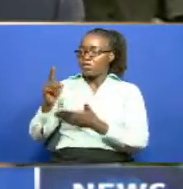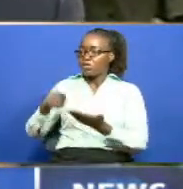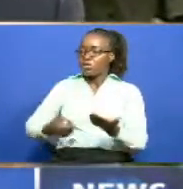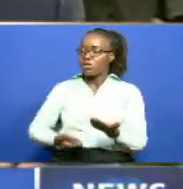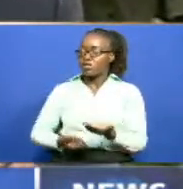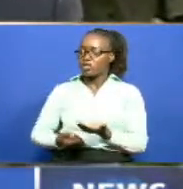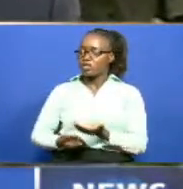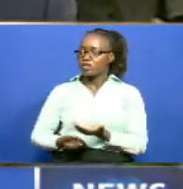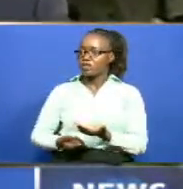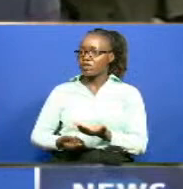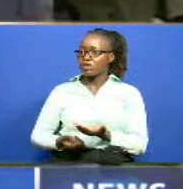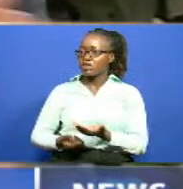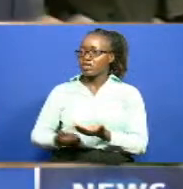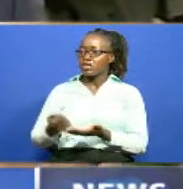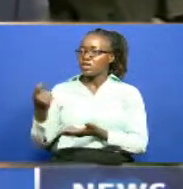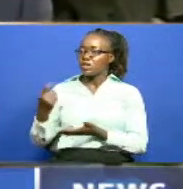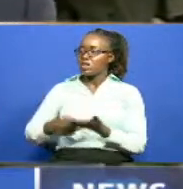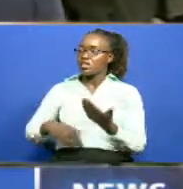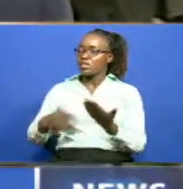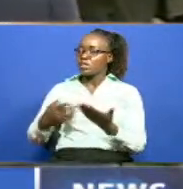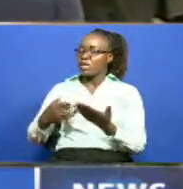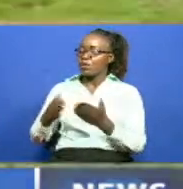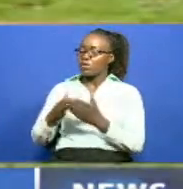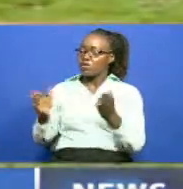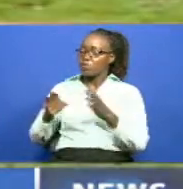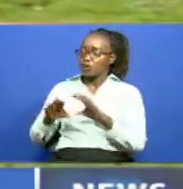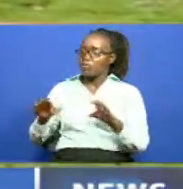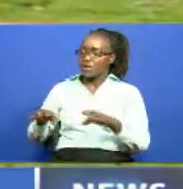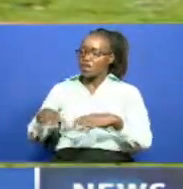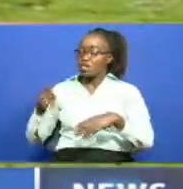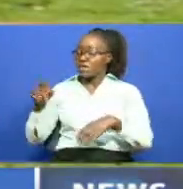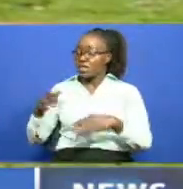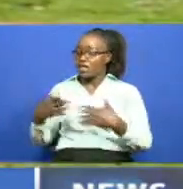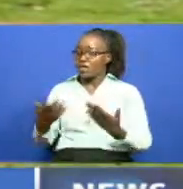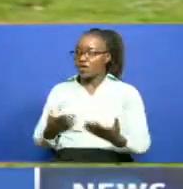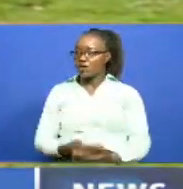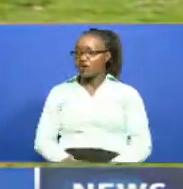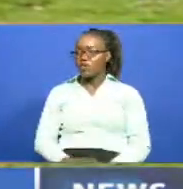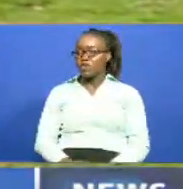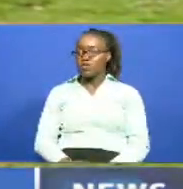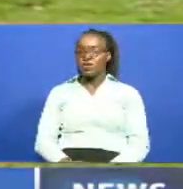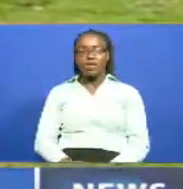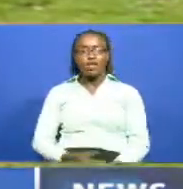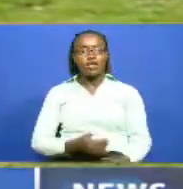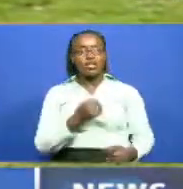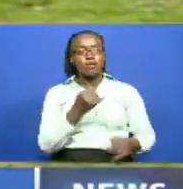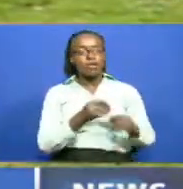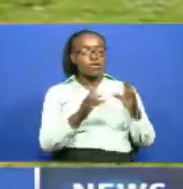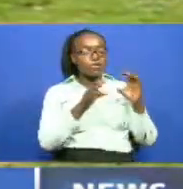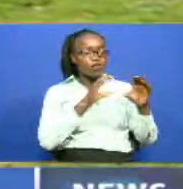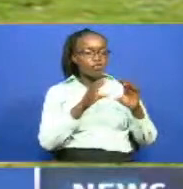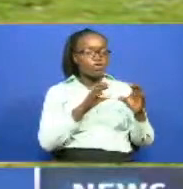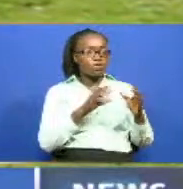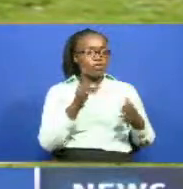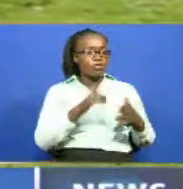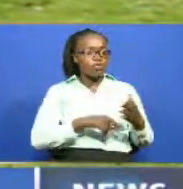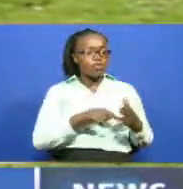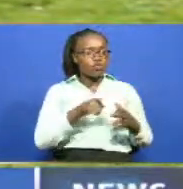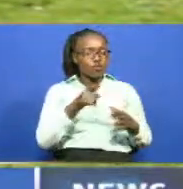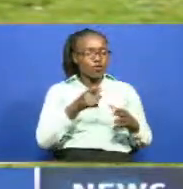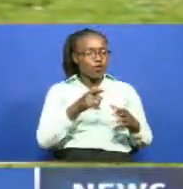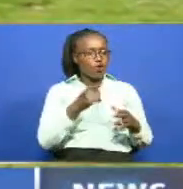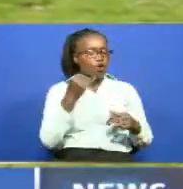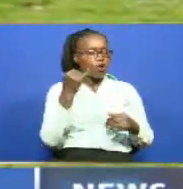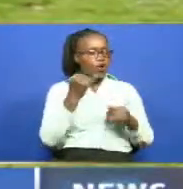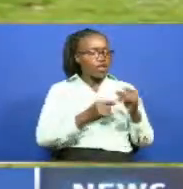their tariff requirements, how do we open up those markets. Okay, as we come to a close of this conversation, what would be your closing remarks? What is